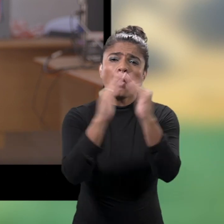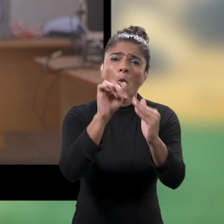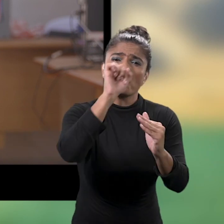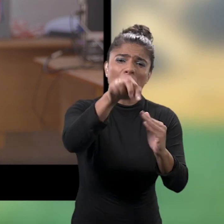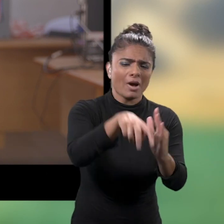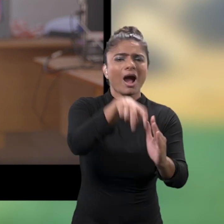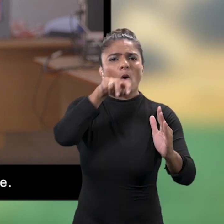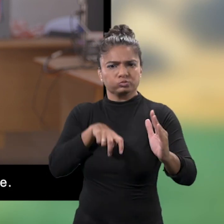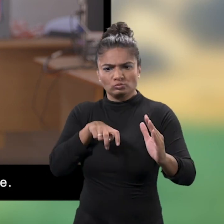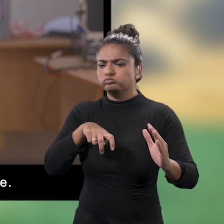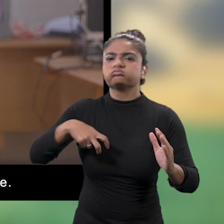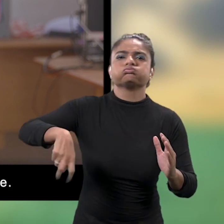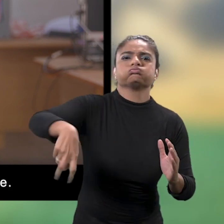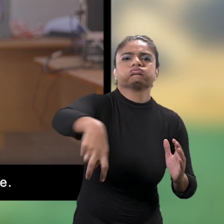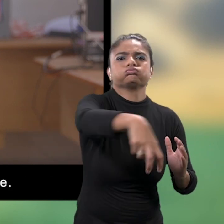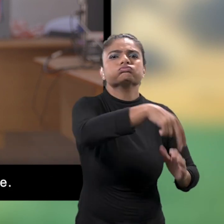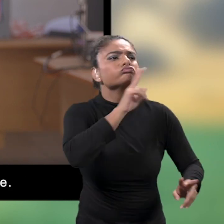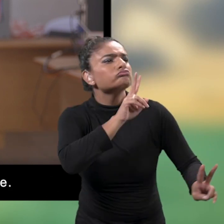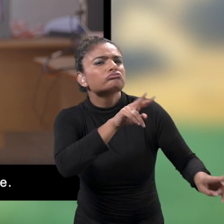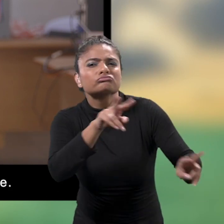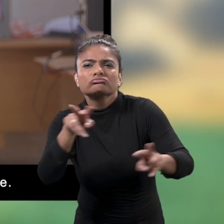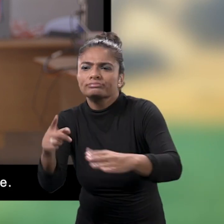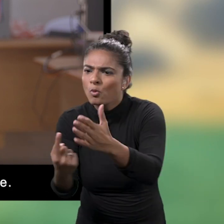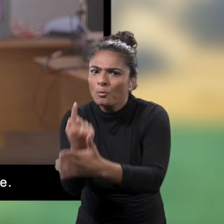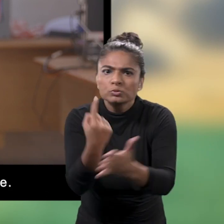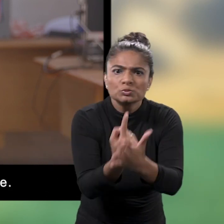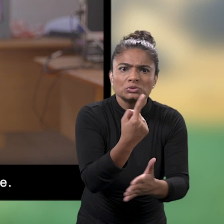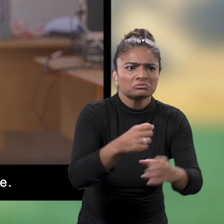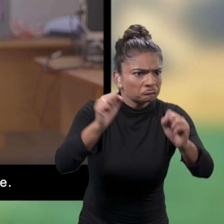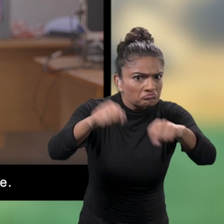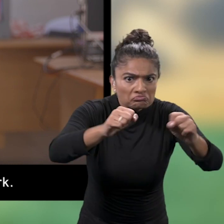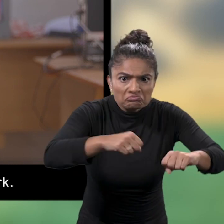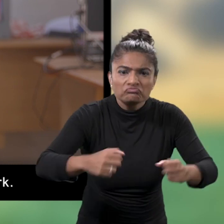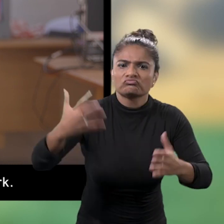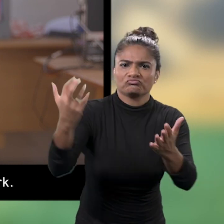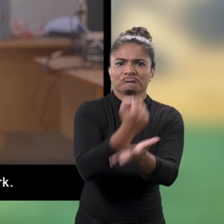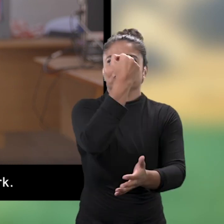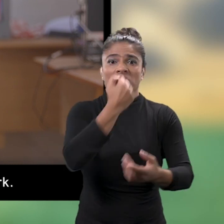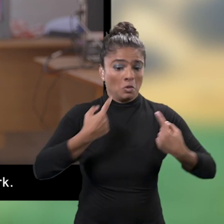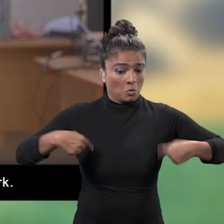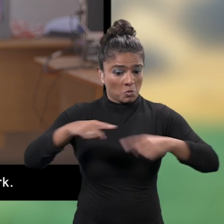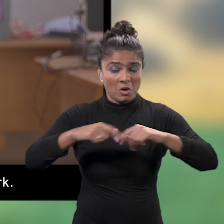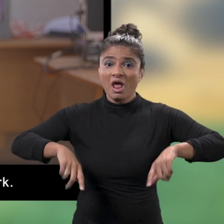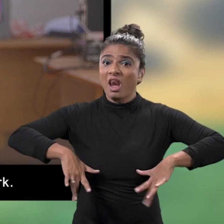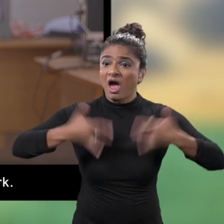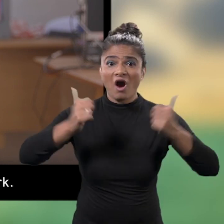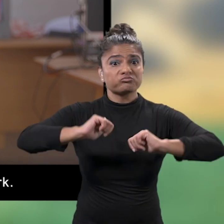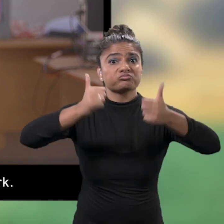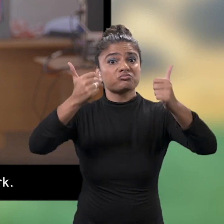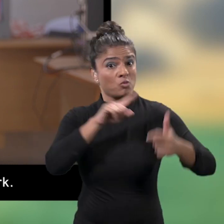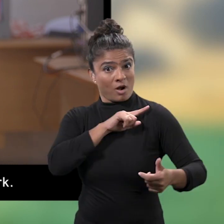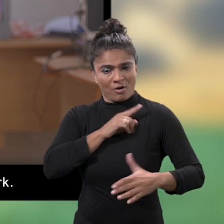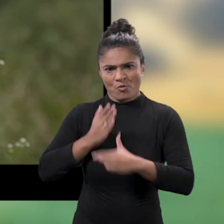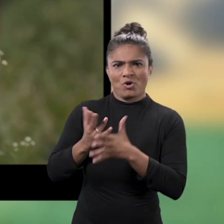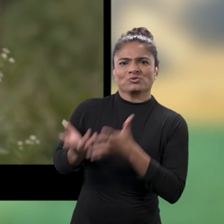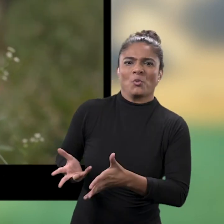niphume ngendlini, niphume nibone ukuthi kuyenzeka and kuyakhoneka. Nakho namhlanje sijame kuhle